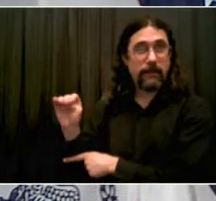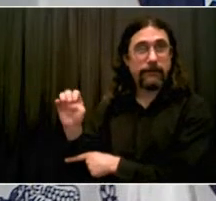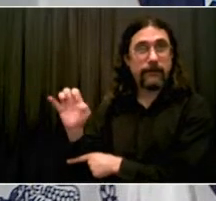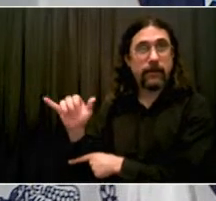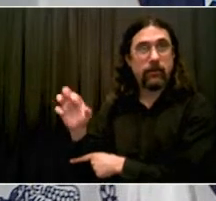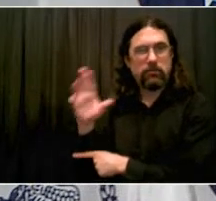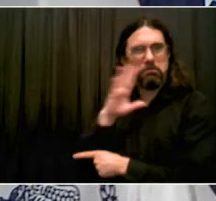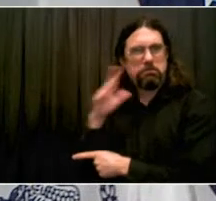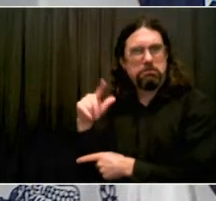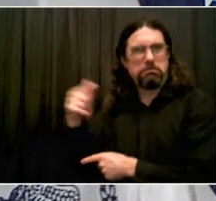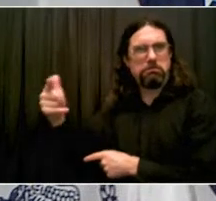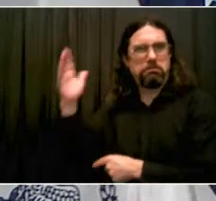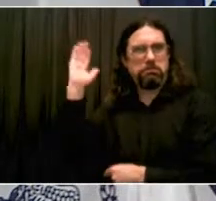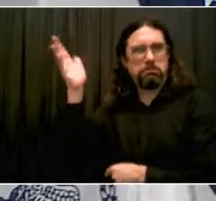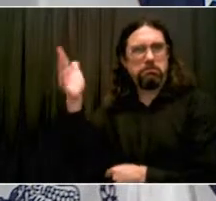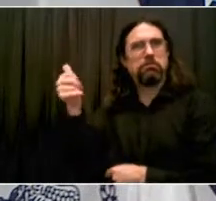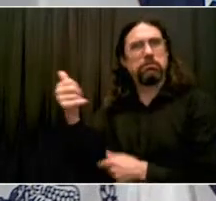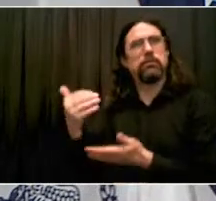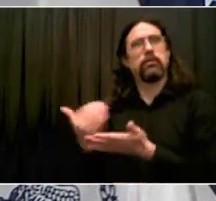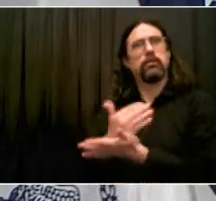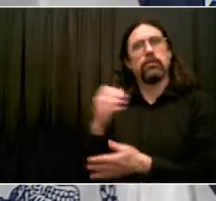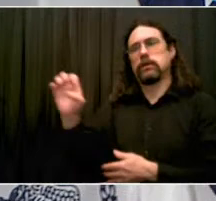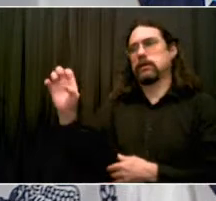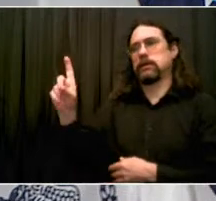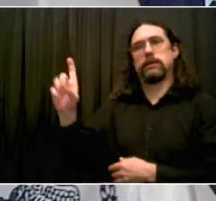My pleasure to introduce Danny Meyer.